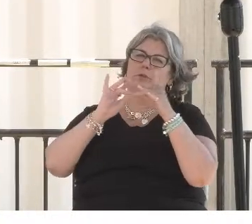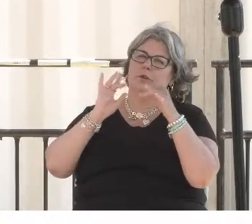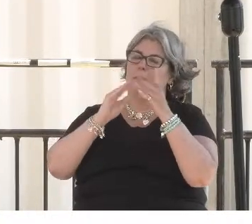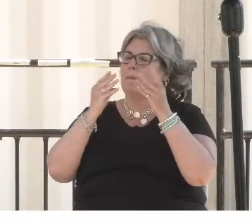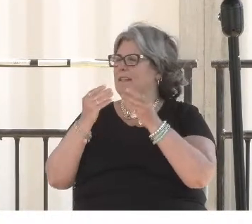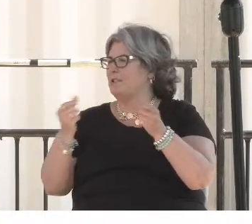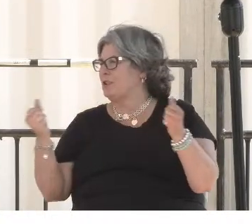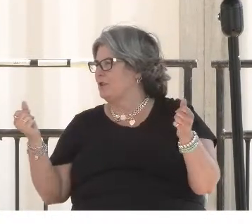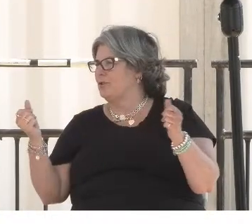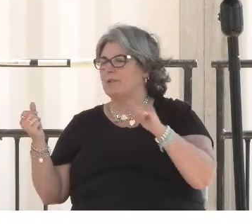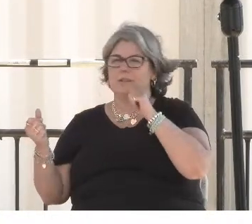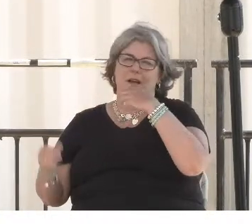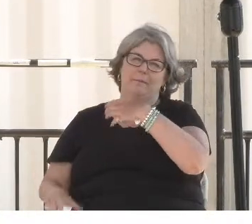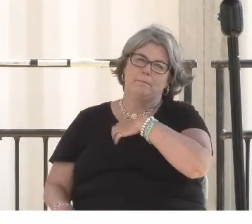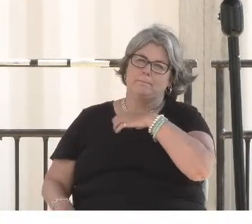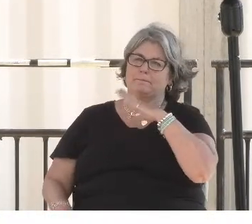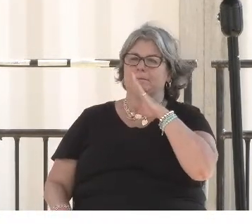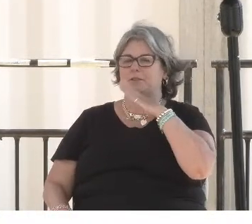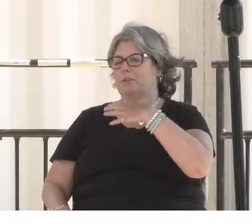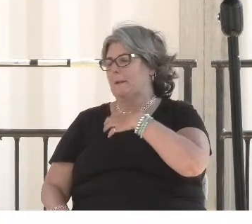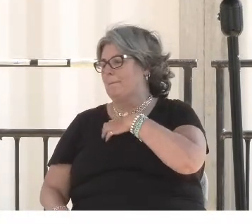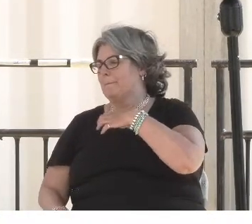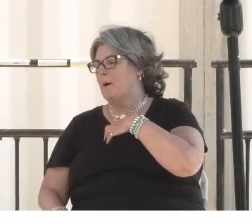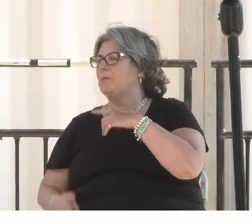solutions. They're not bitching and moaning.